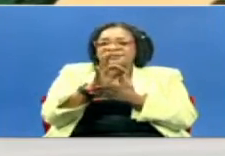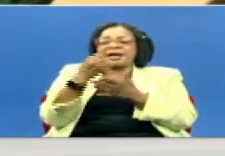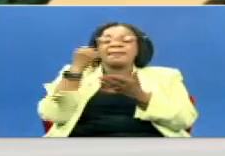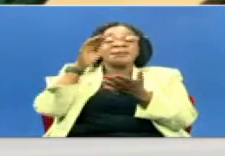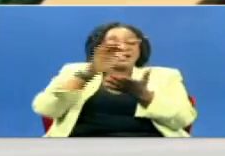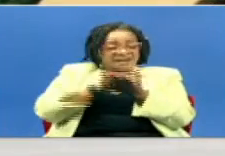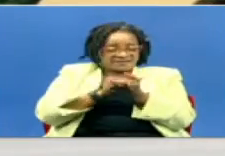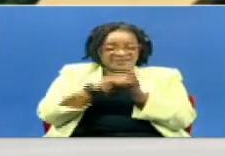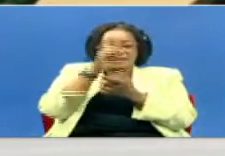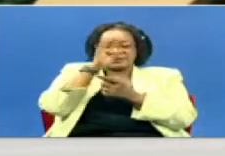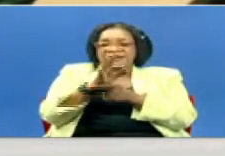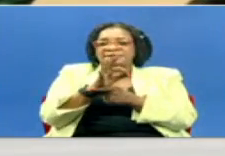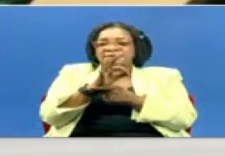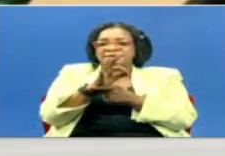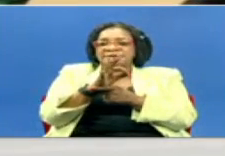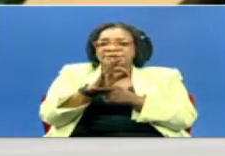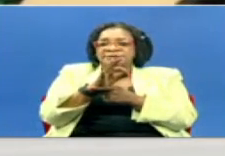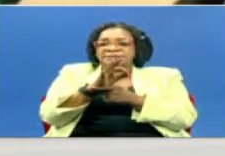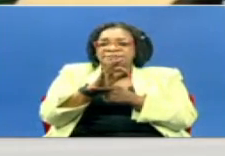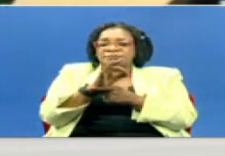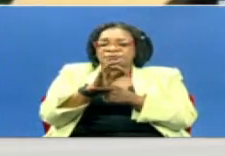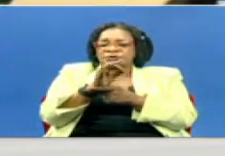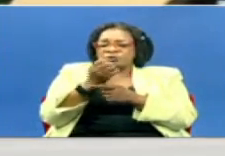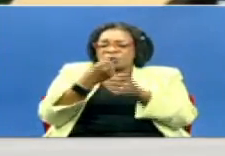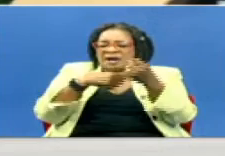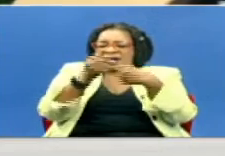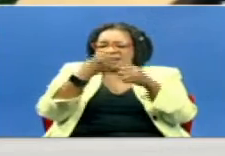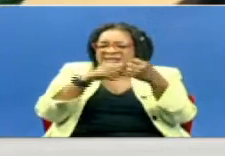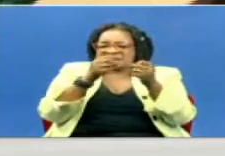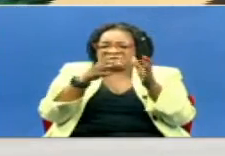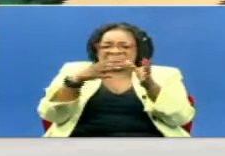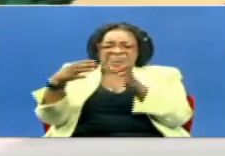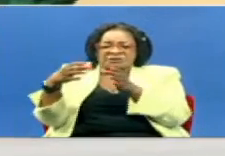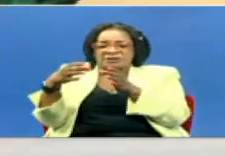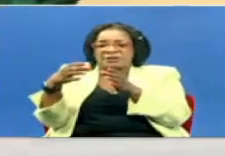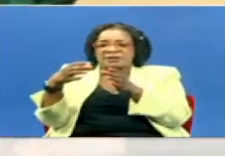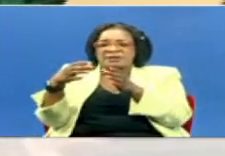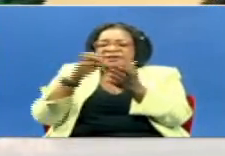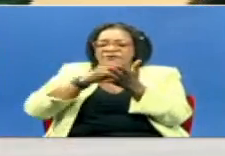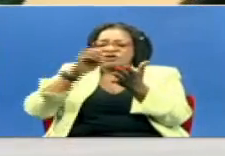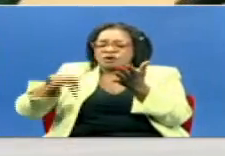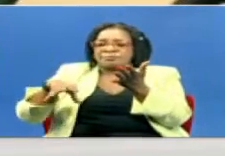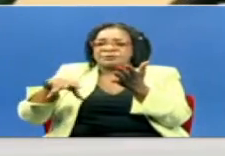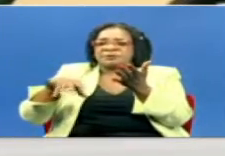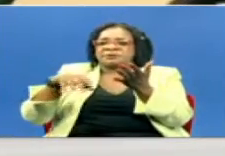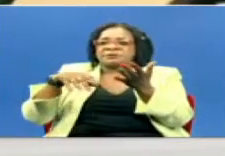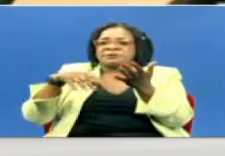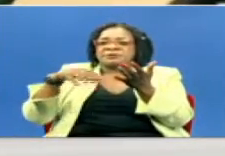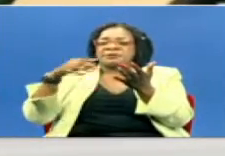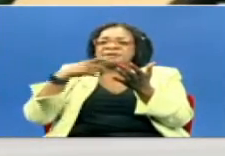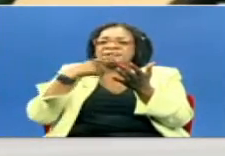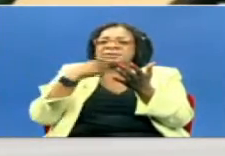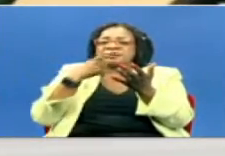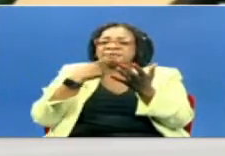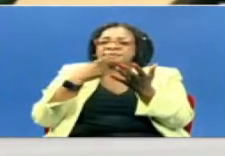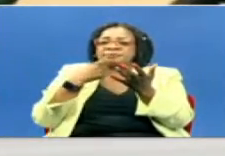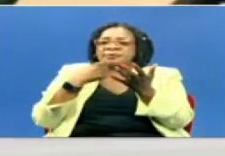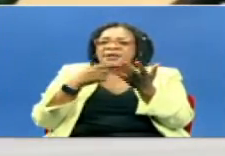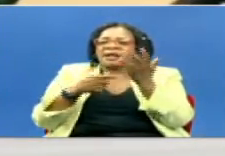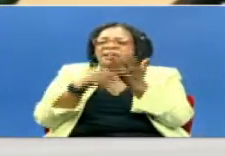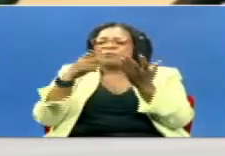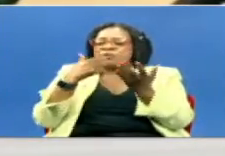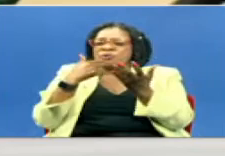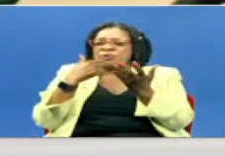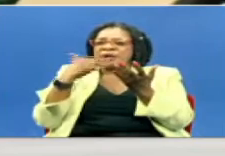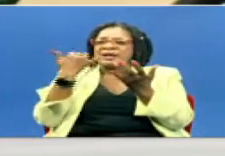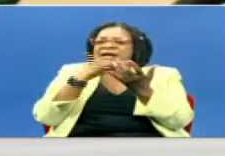are, not to act partially? They have dropped this, I'm told Gachadi, what is his name, Rigathi is